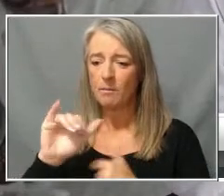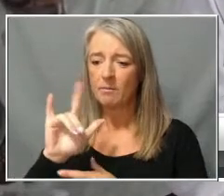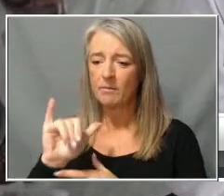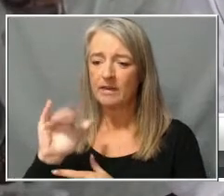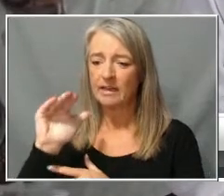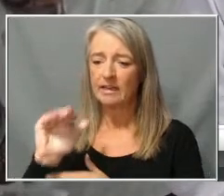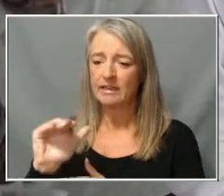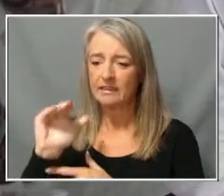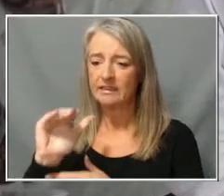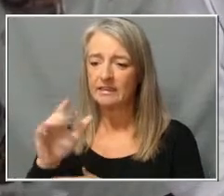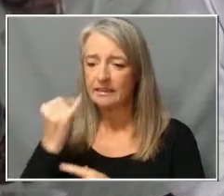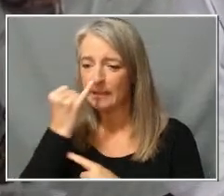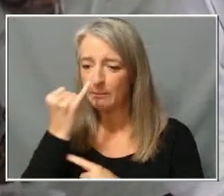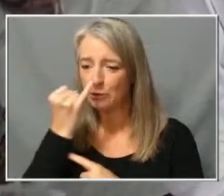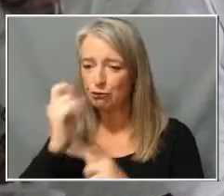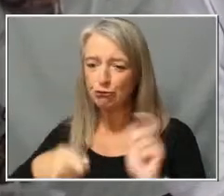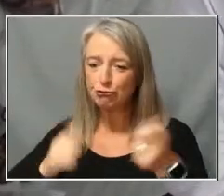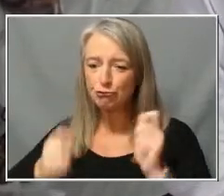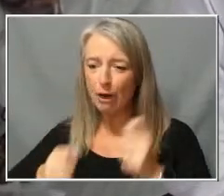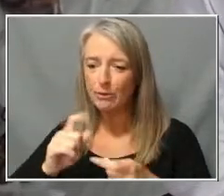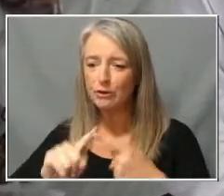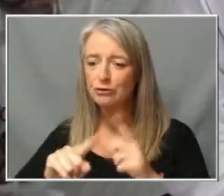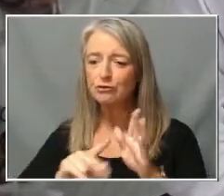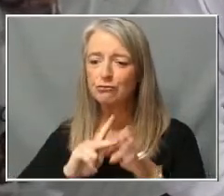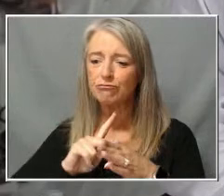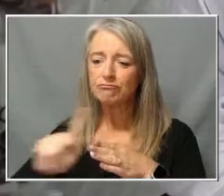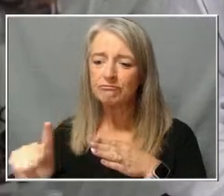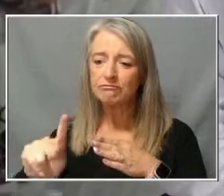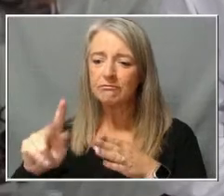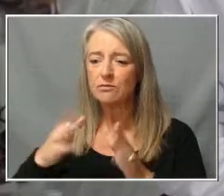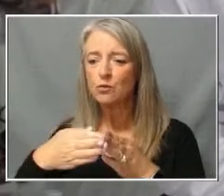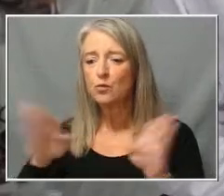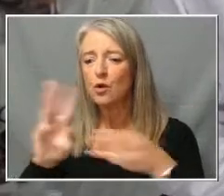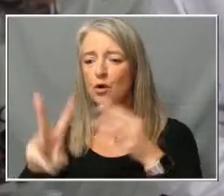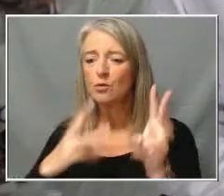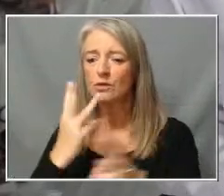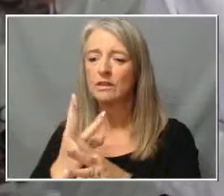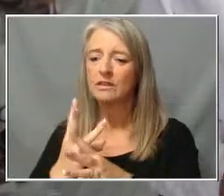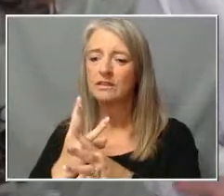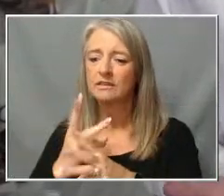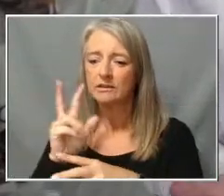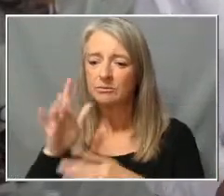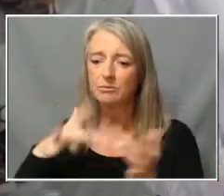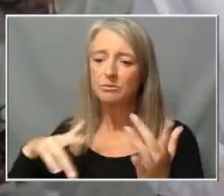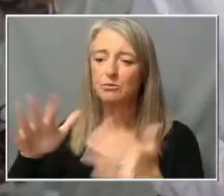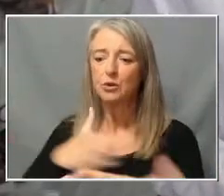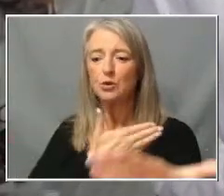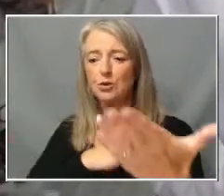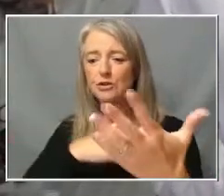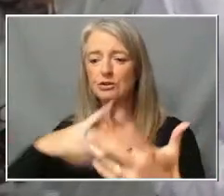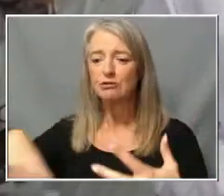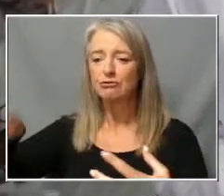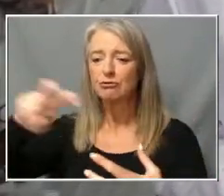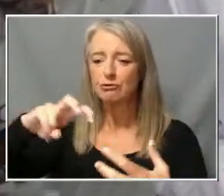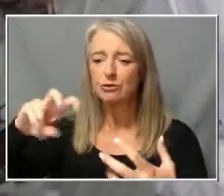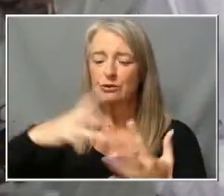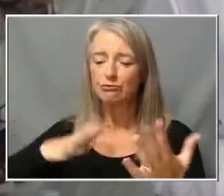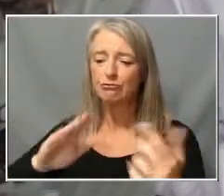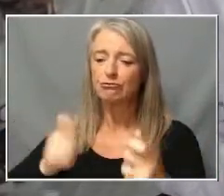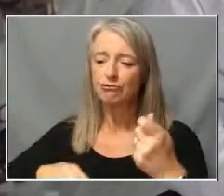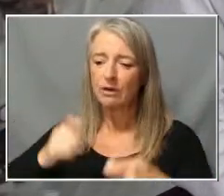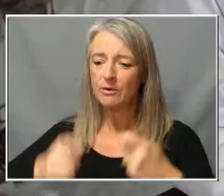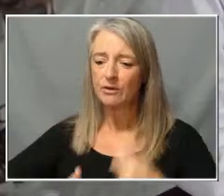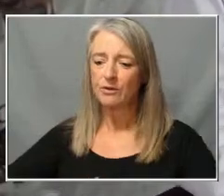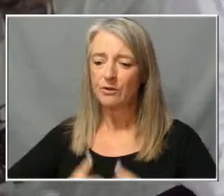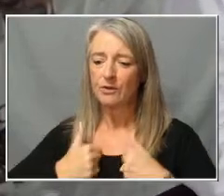amateur drummer to a professional worldwide music tour drummer, and throughout his life,